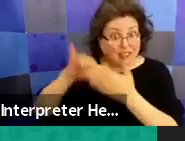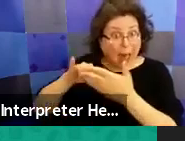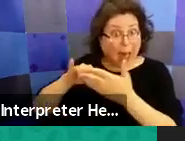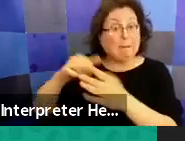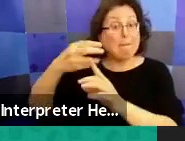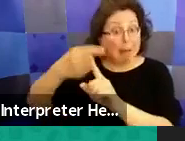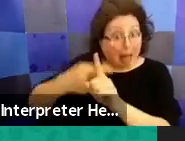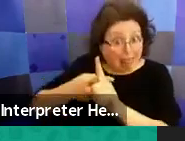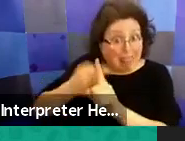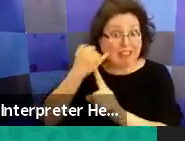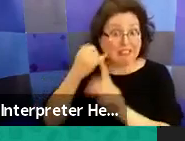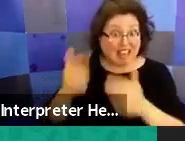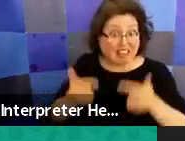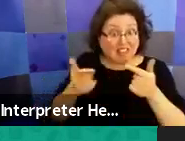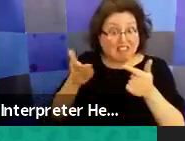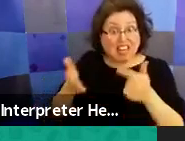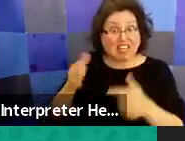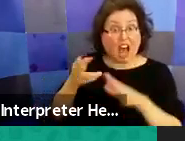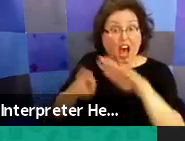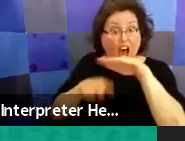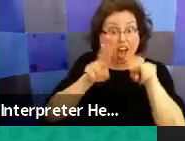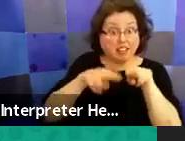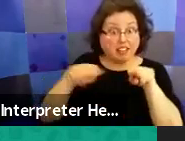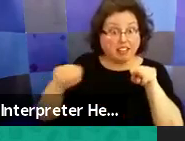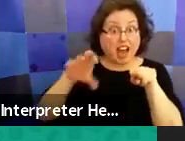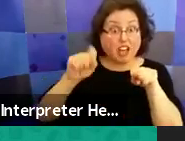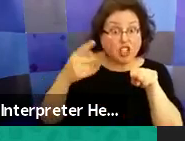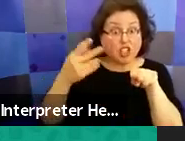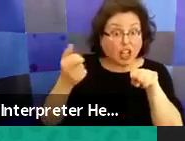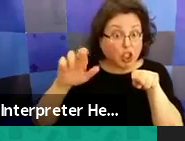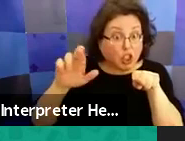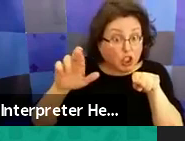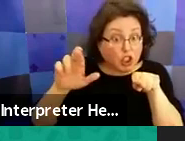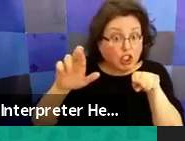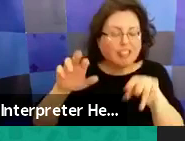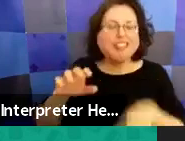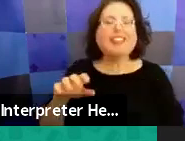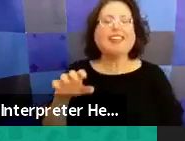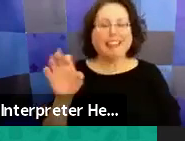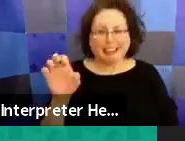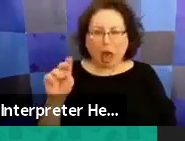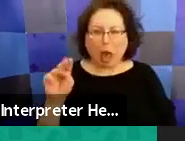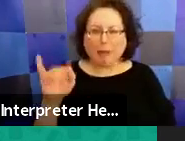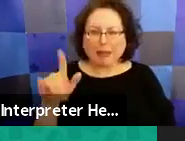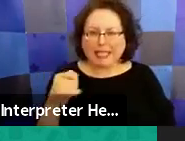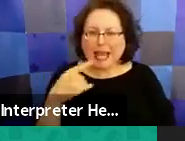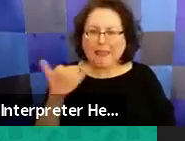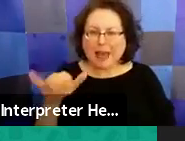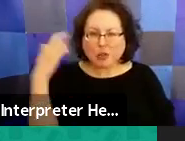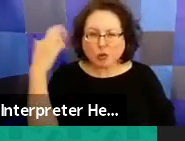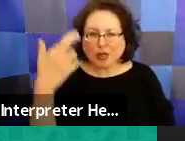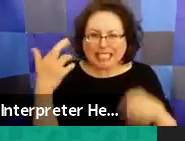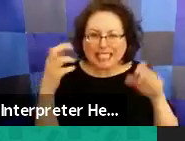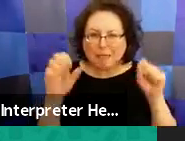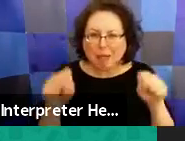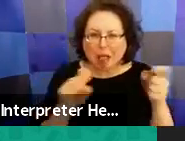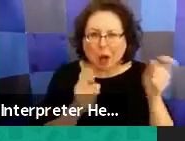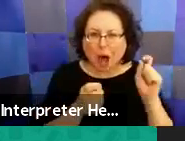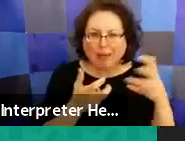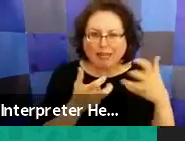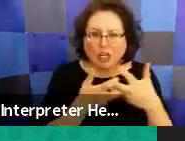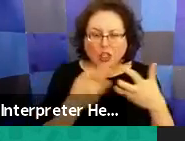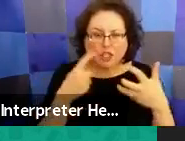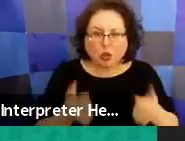So this is an interesting one. And earlier, Emily mentioned reasonable accommodations for survivors of